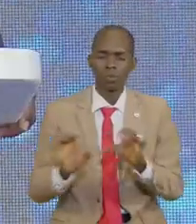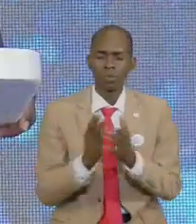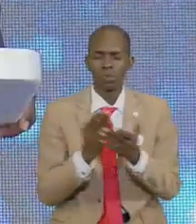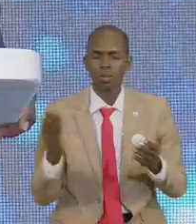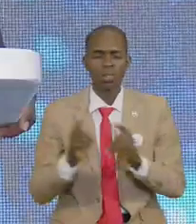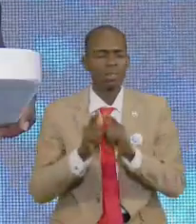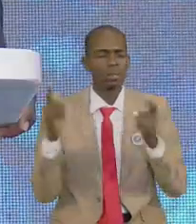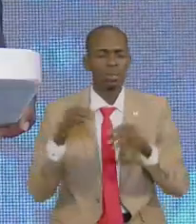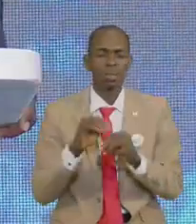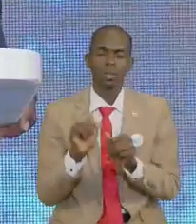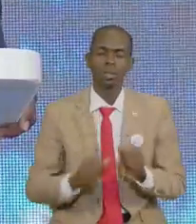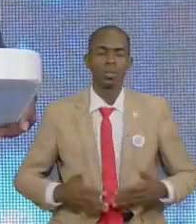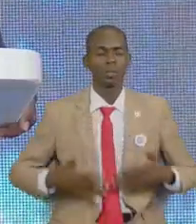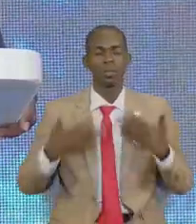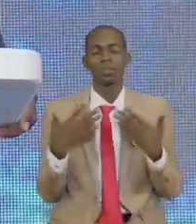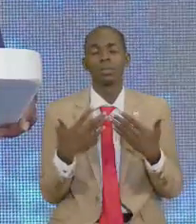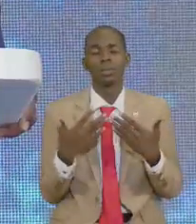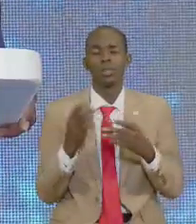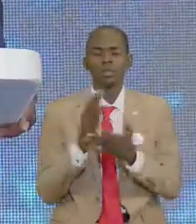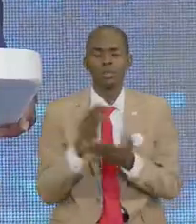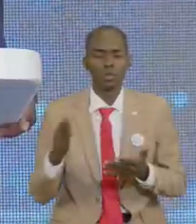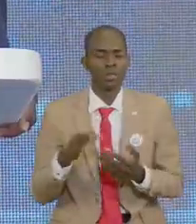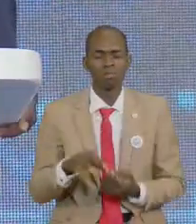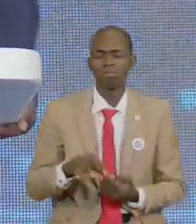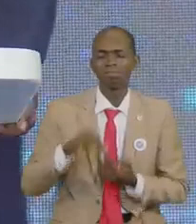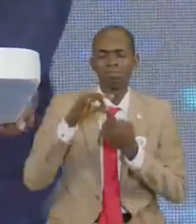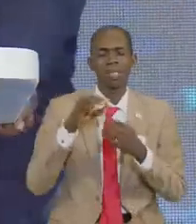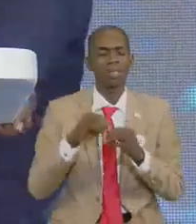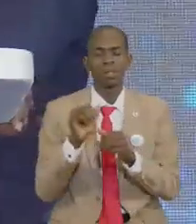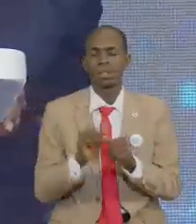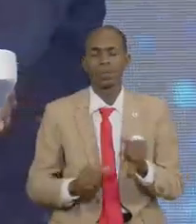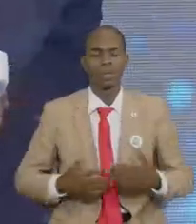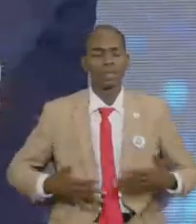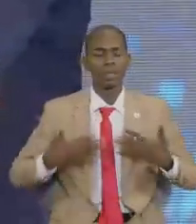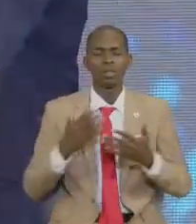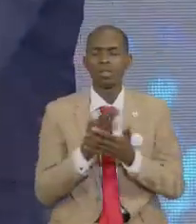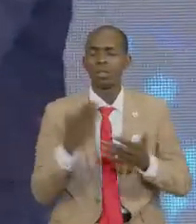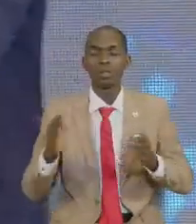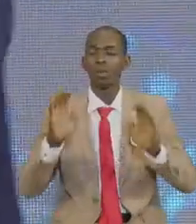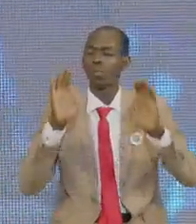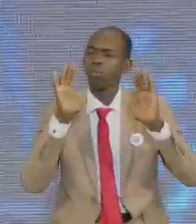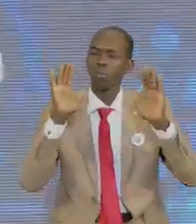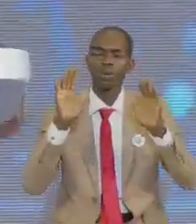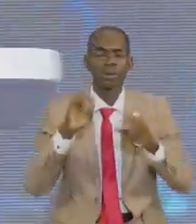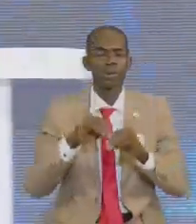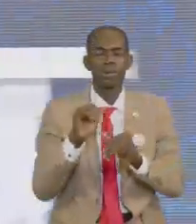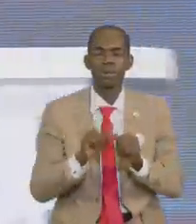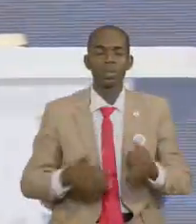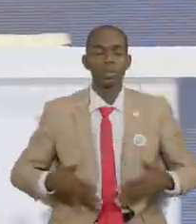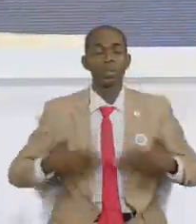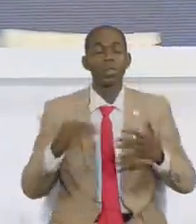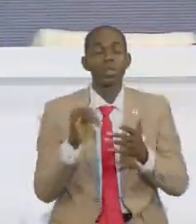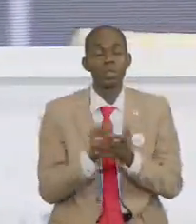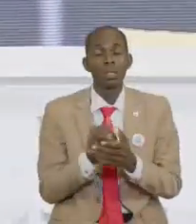every life, something spectacular in every life, something marvelous in every life, that a